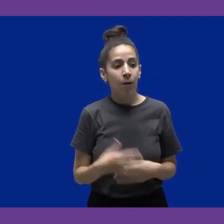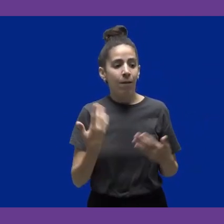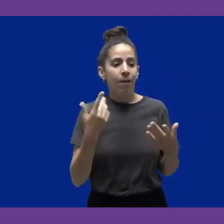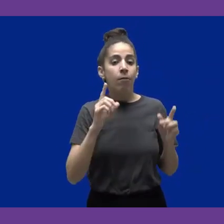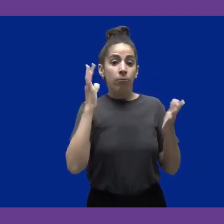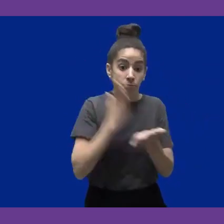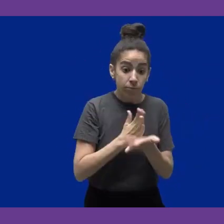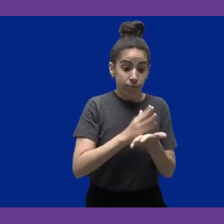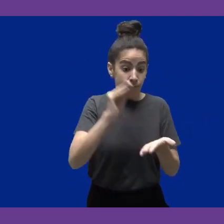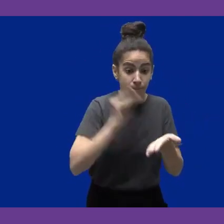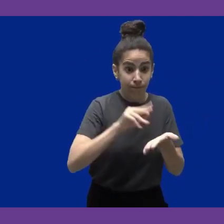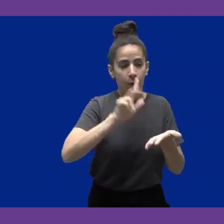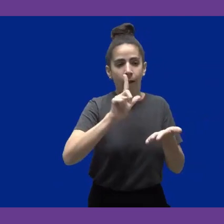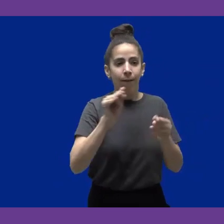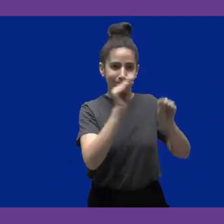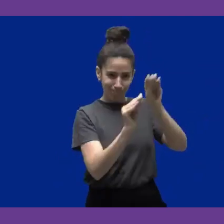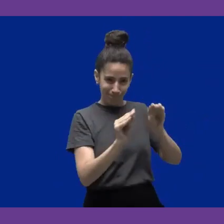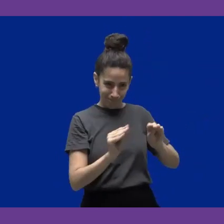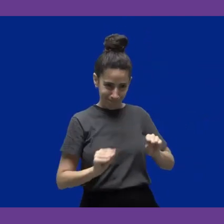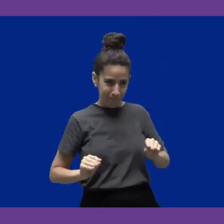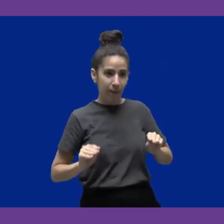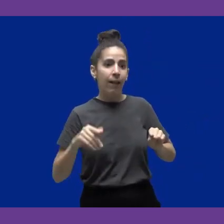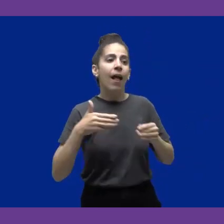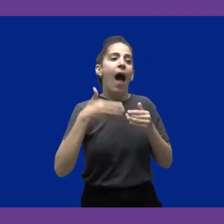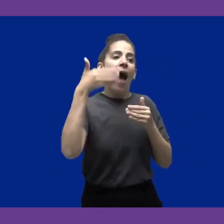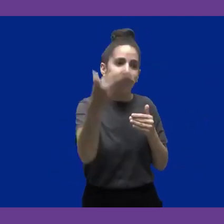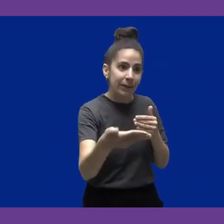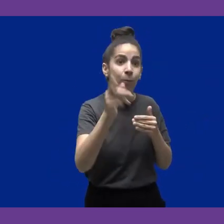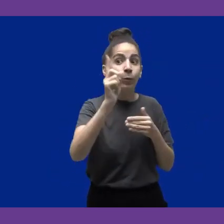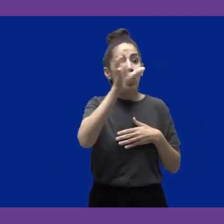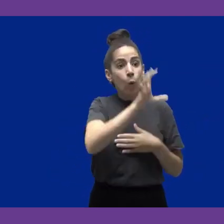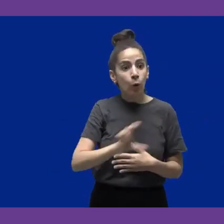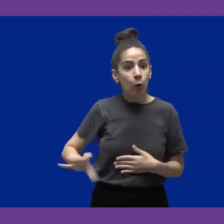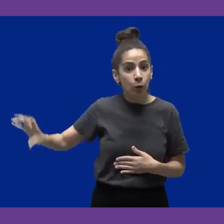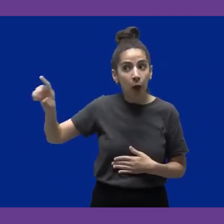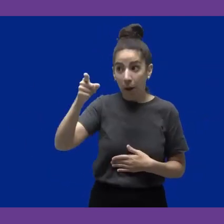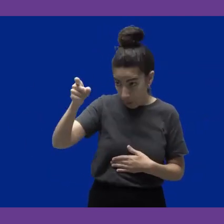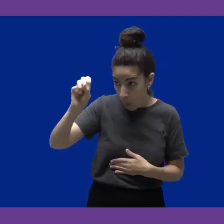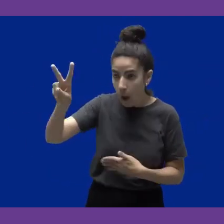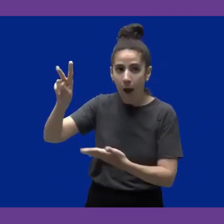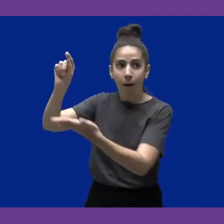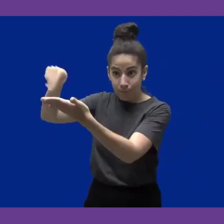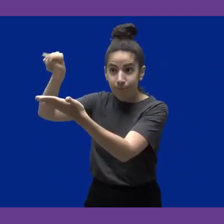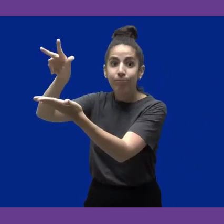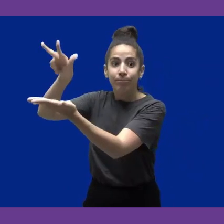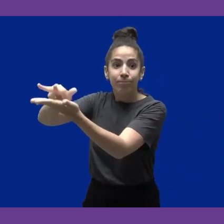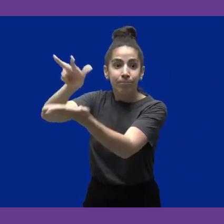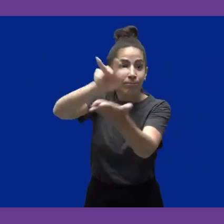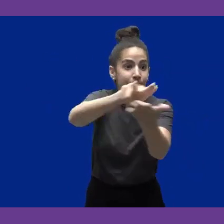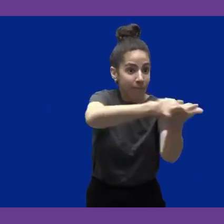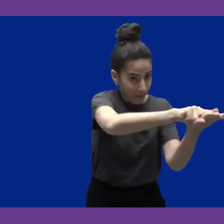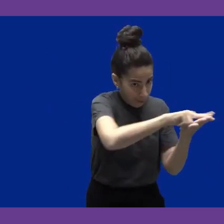is a document that is submitted to national vote. I have to highlight that in order to be sure that the national